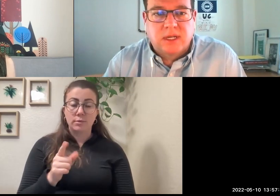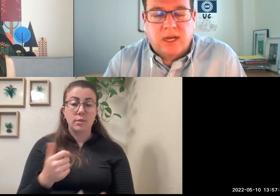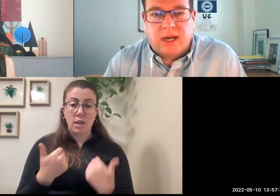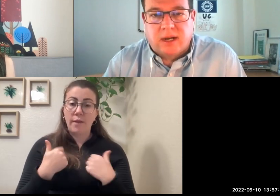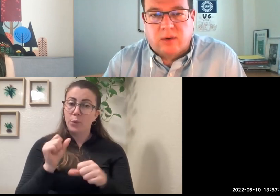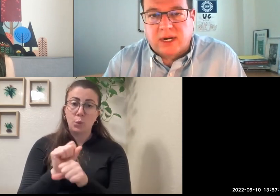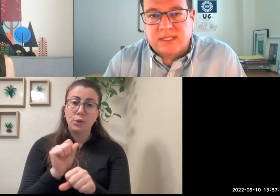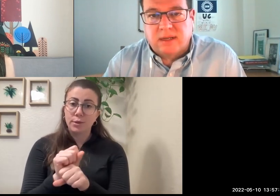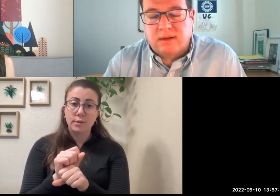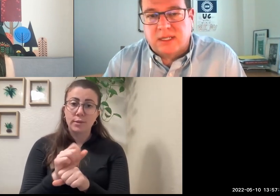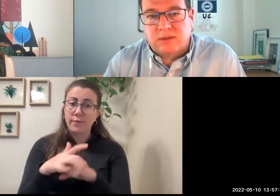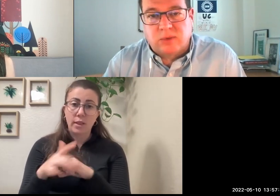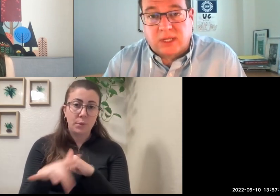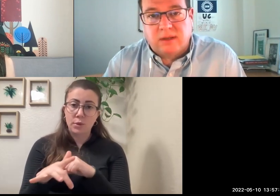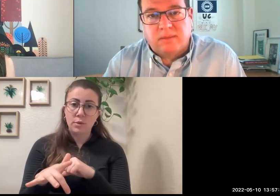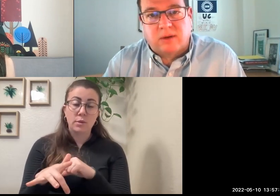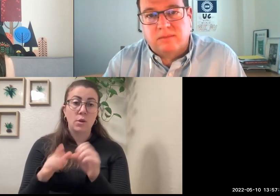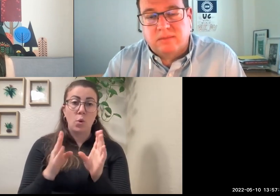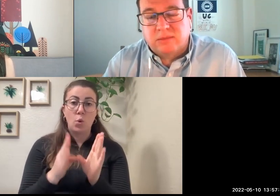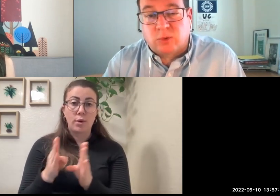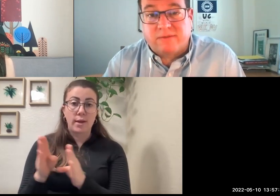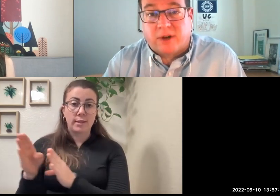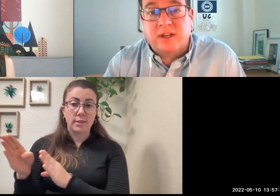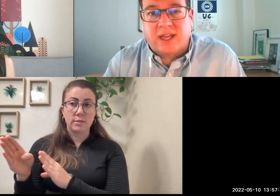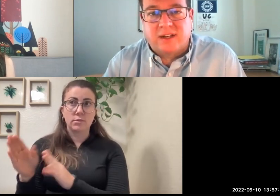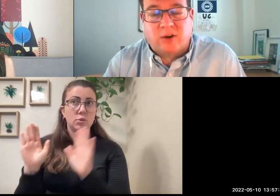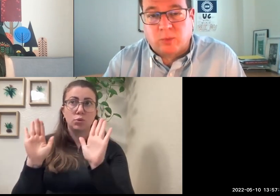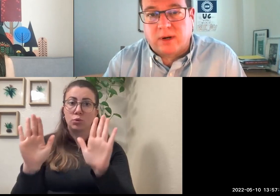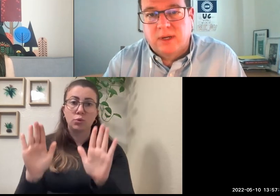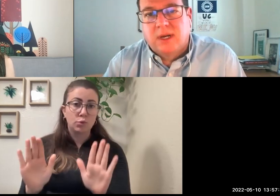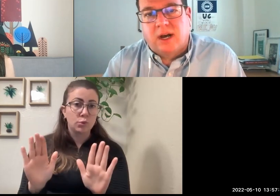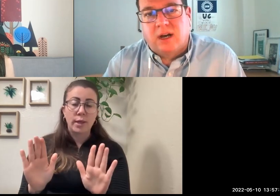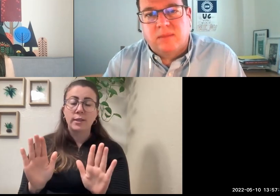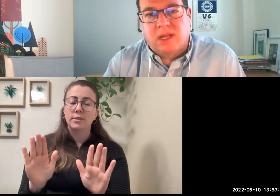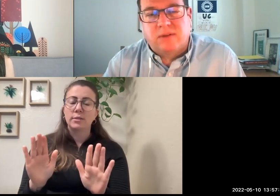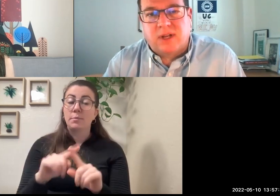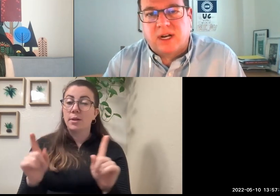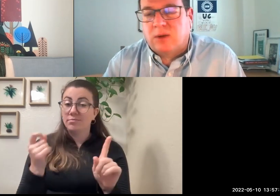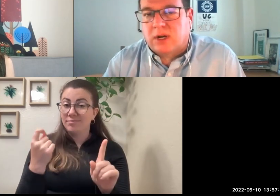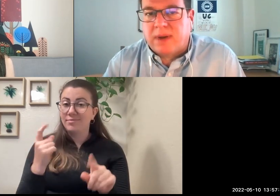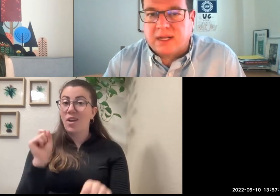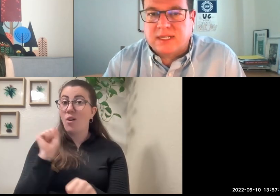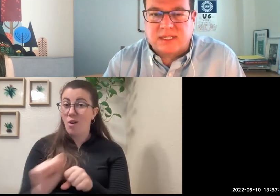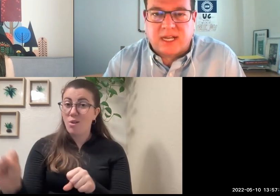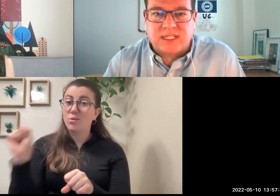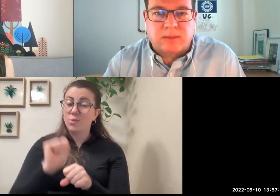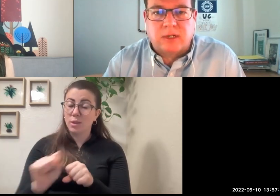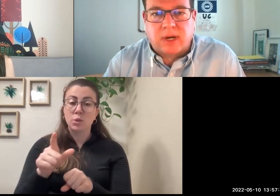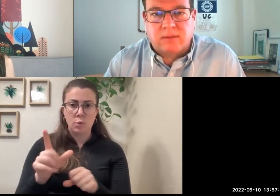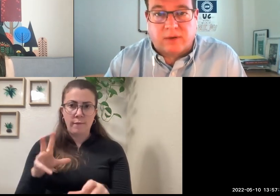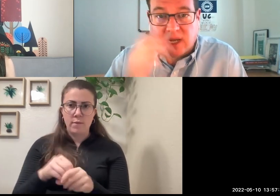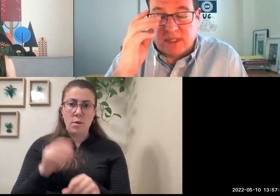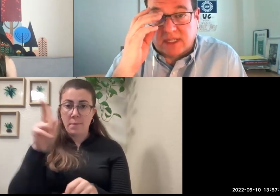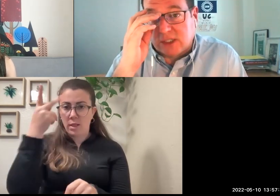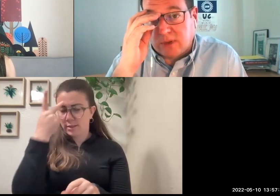There's organizing is a really, great fun and hard work. If you've done any work in politics, it's kind of similar,